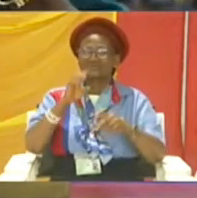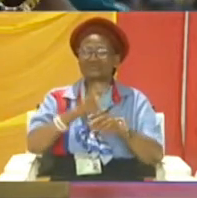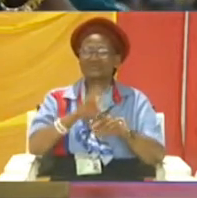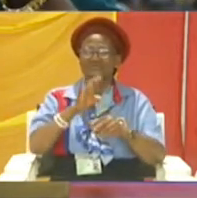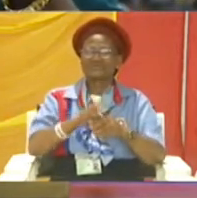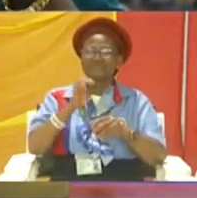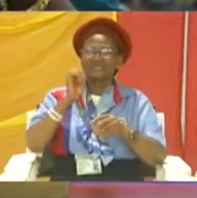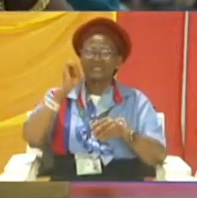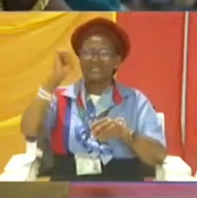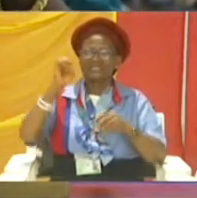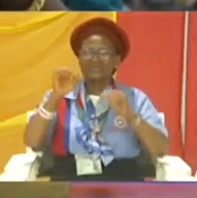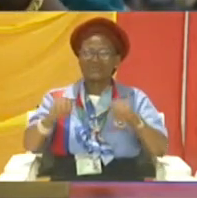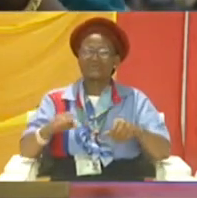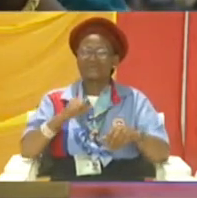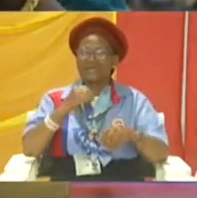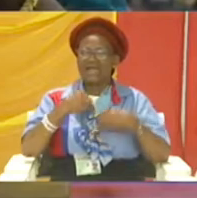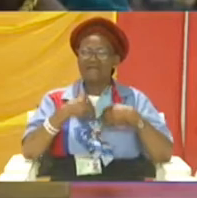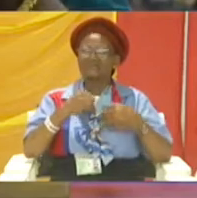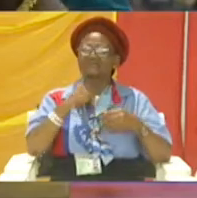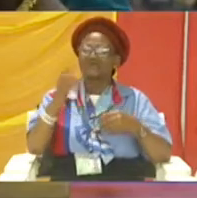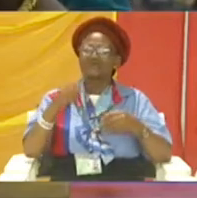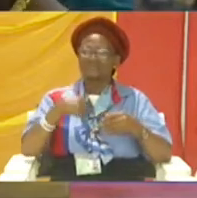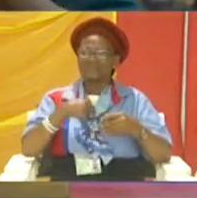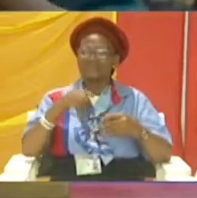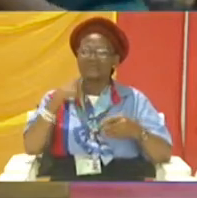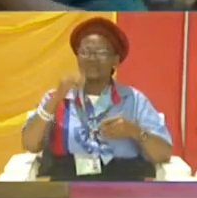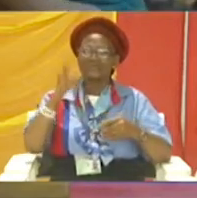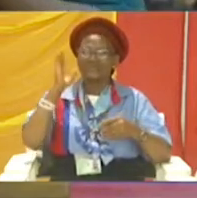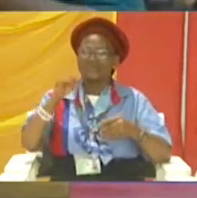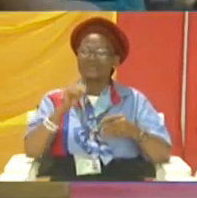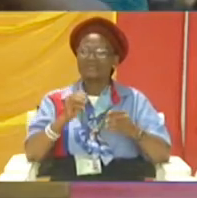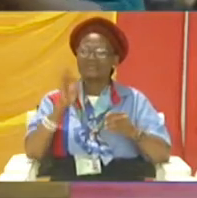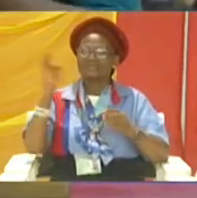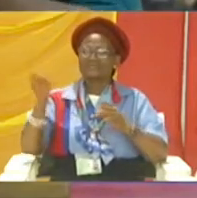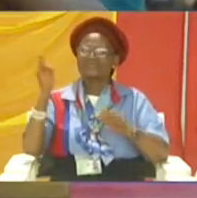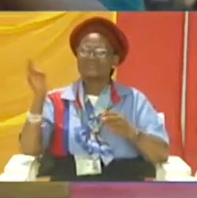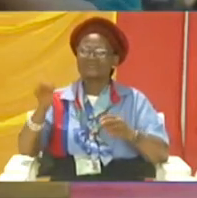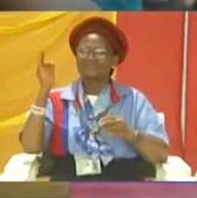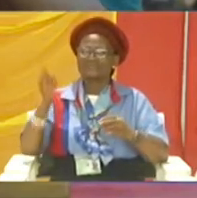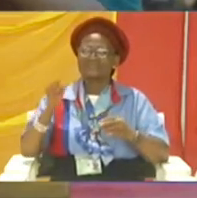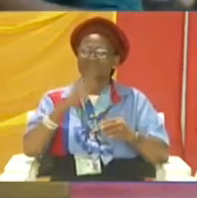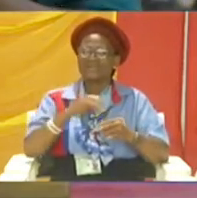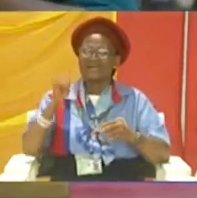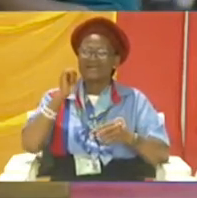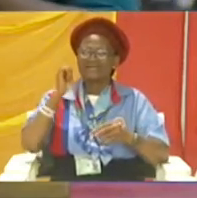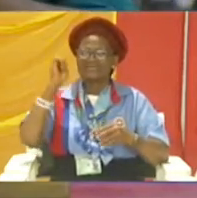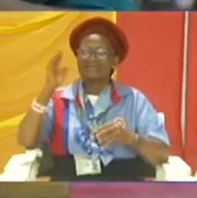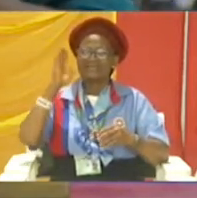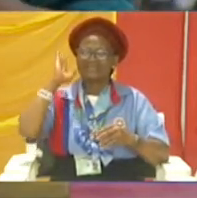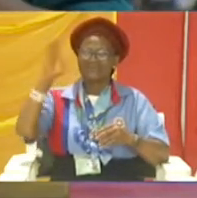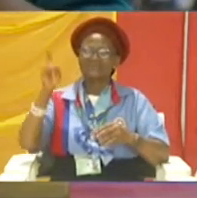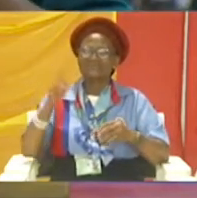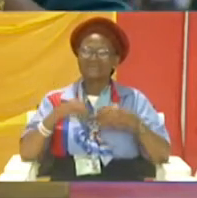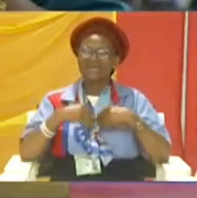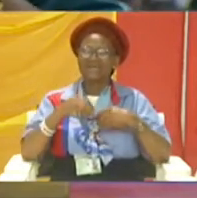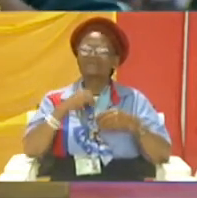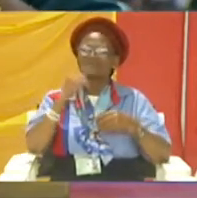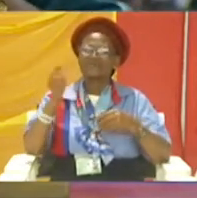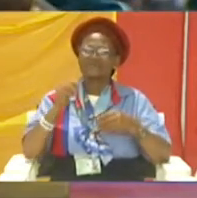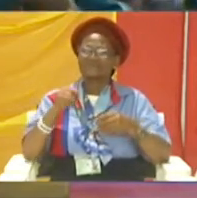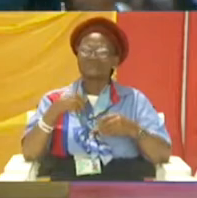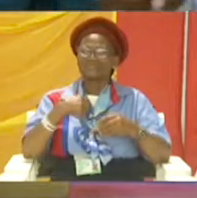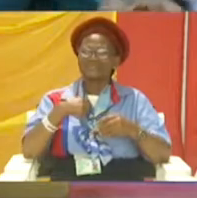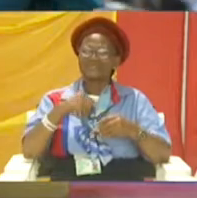told me who is going to preach. And he would have told me what is the text he is going to